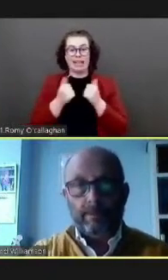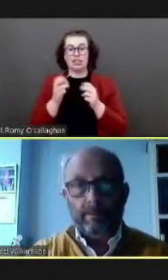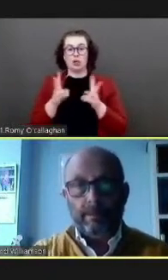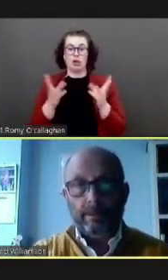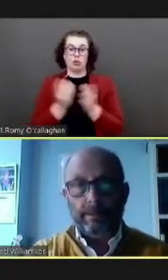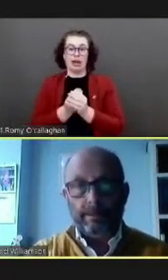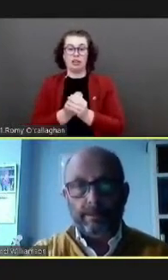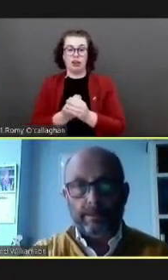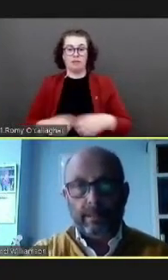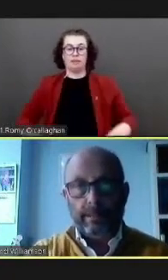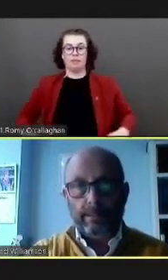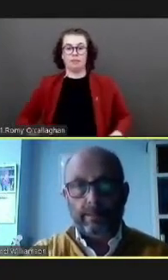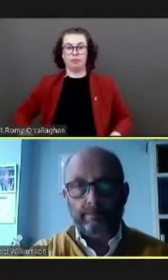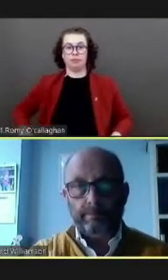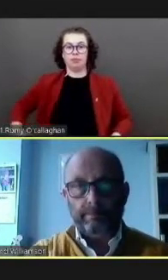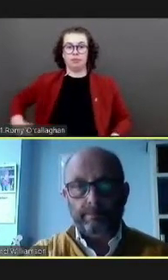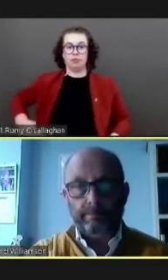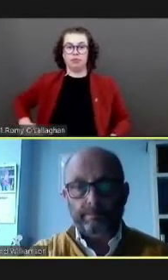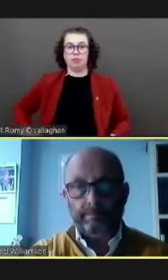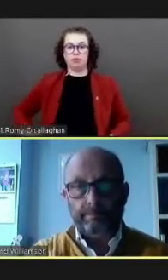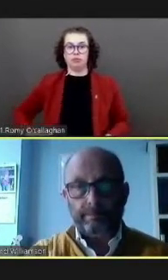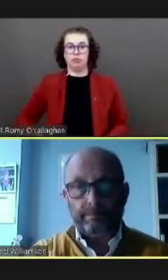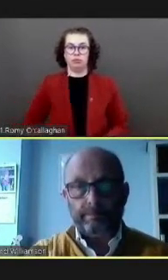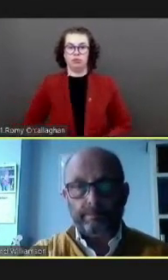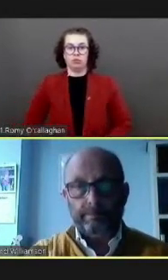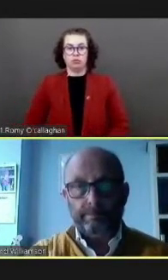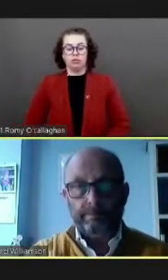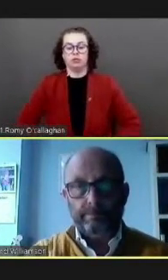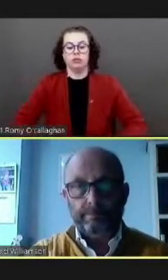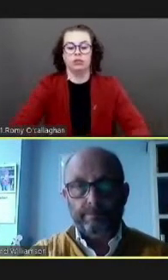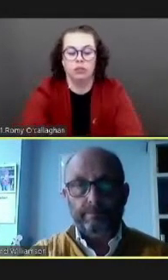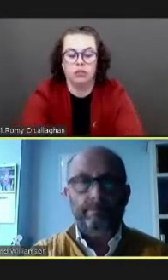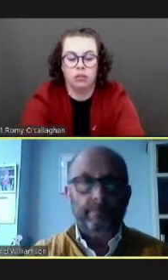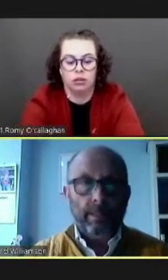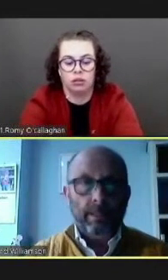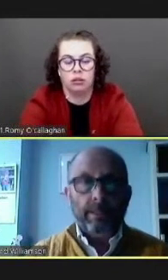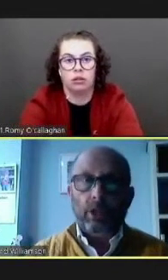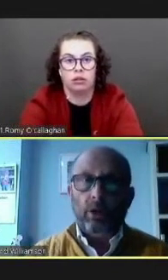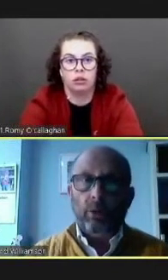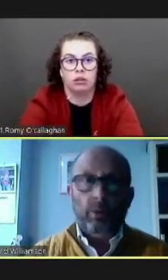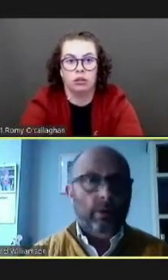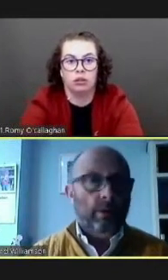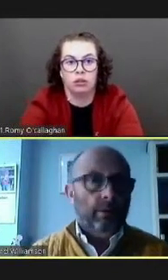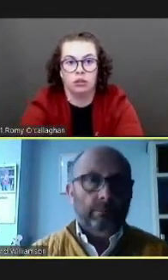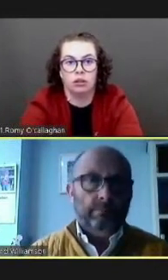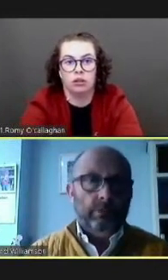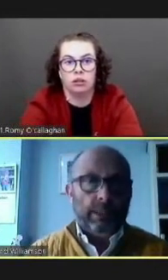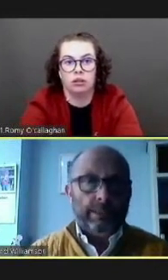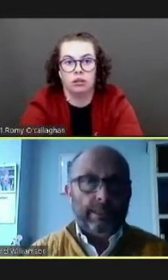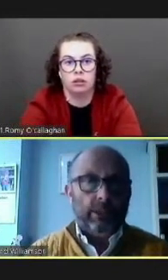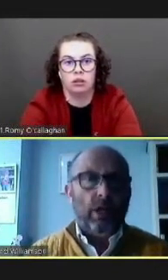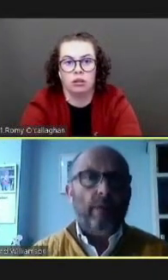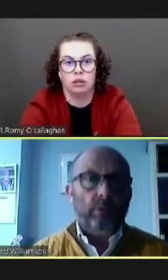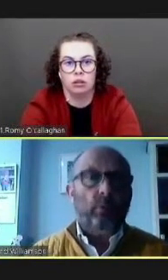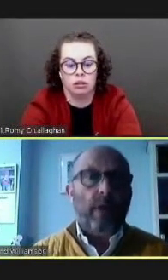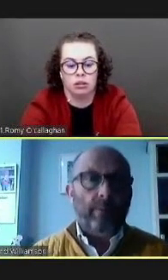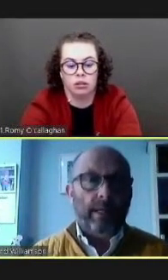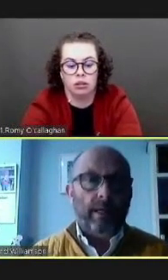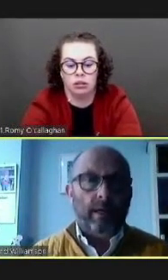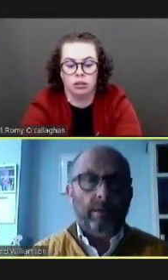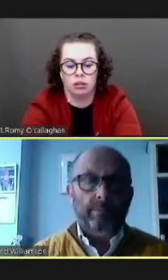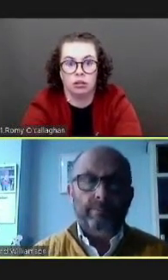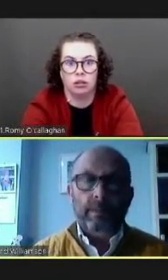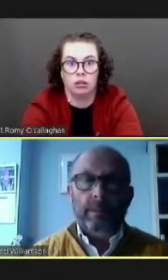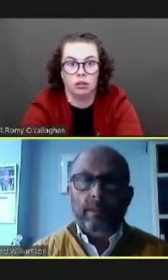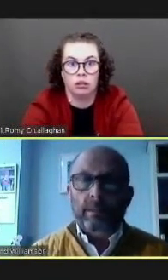Last slide, I think. So just in terms of where